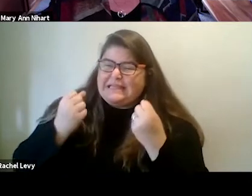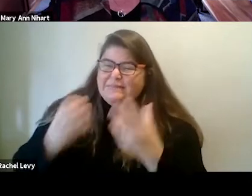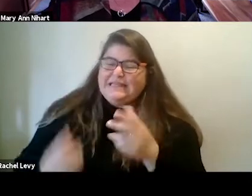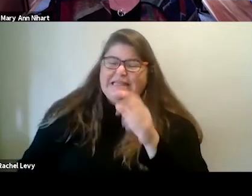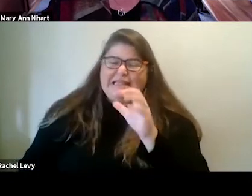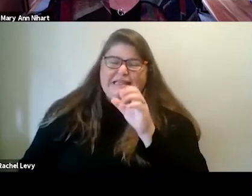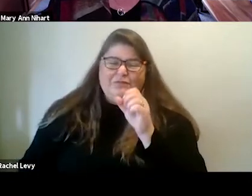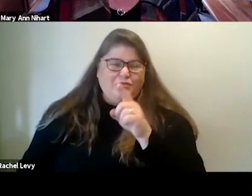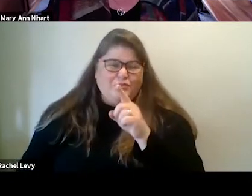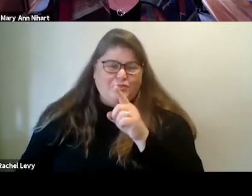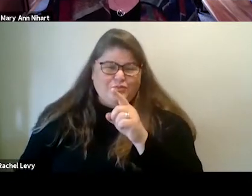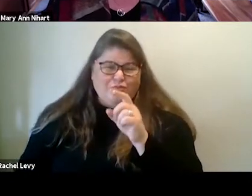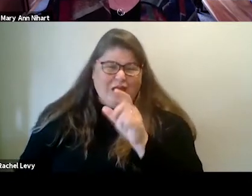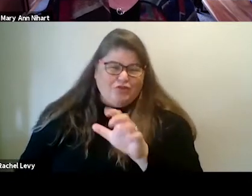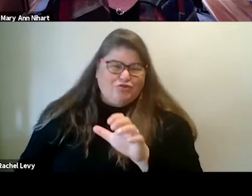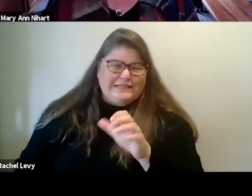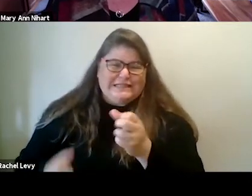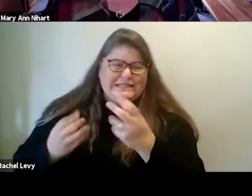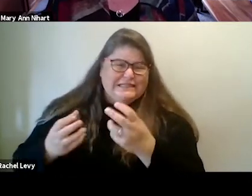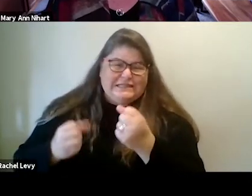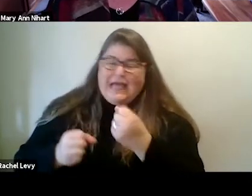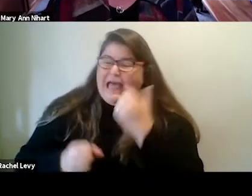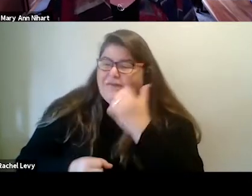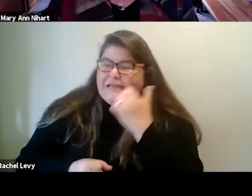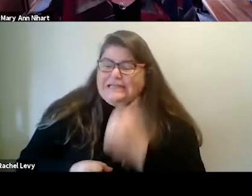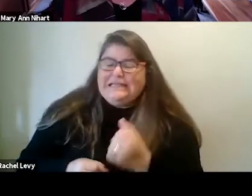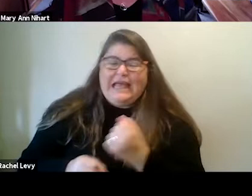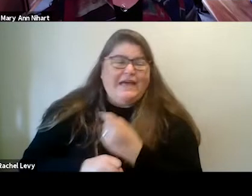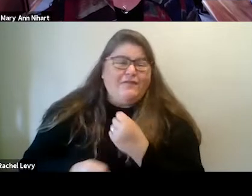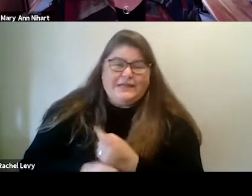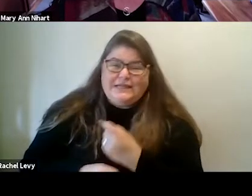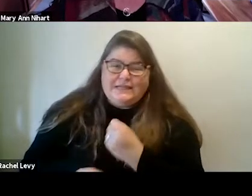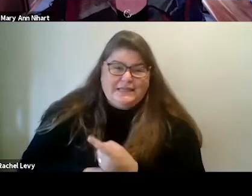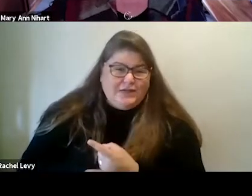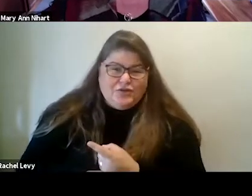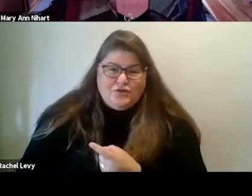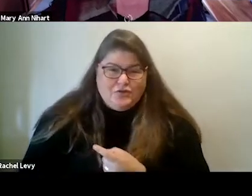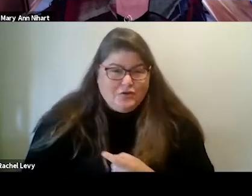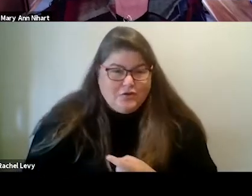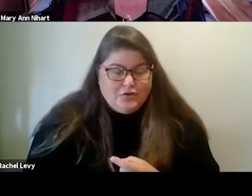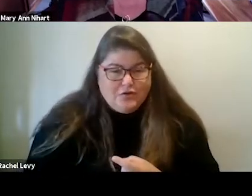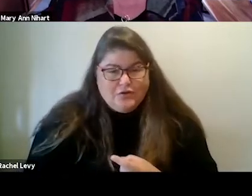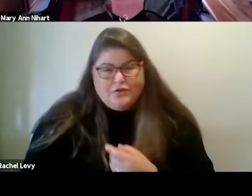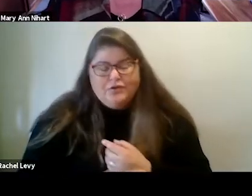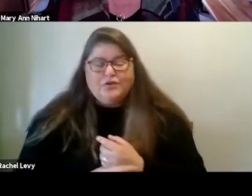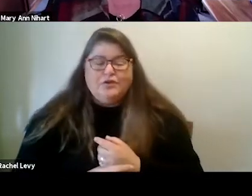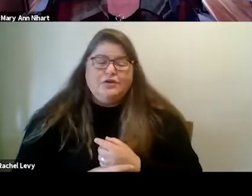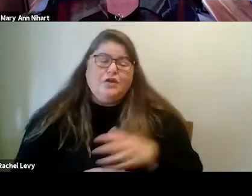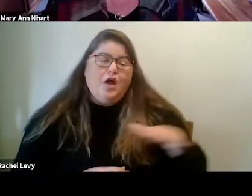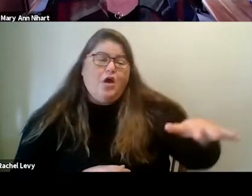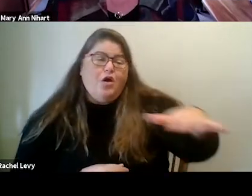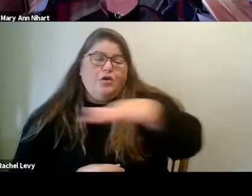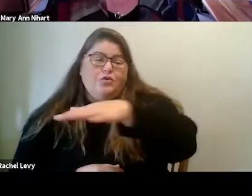year. I can't stress enough, next, that across the